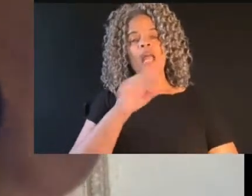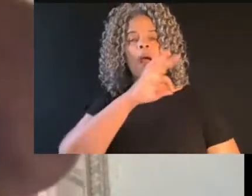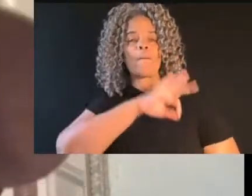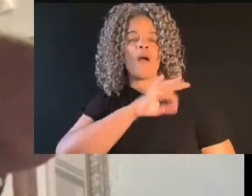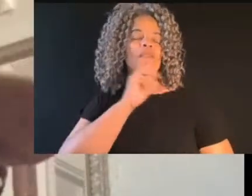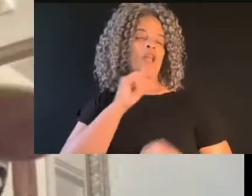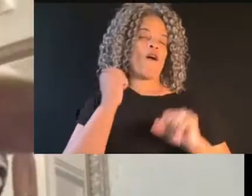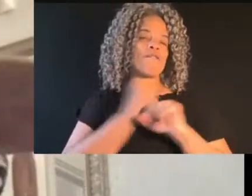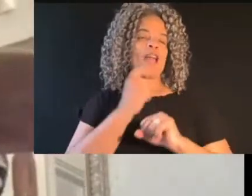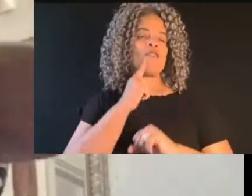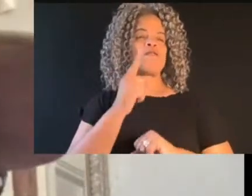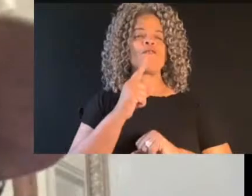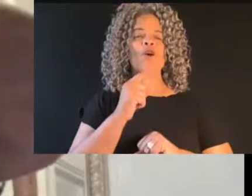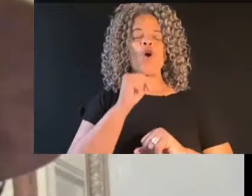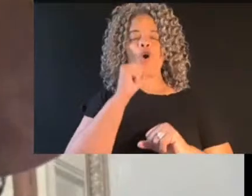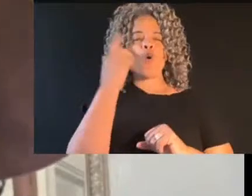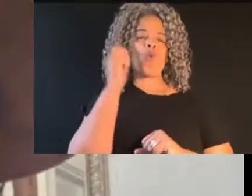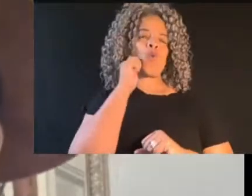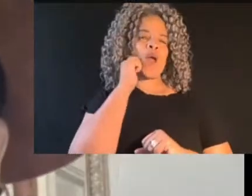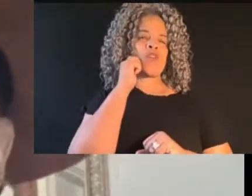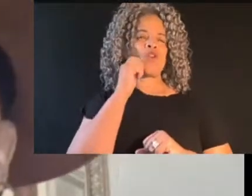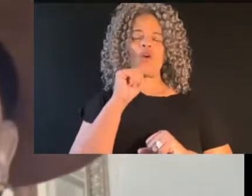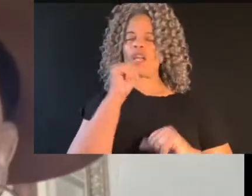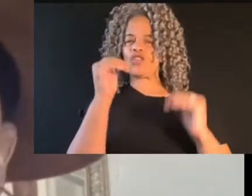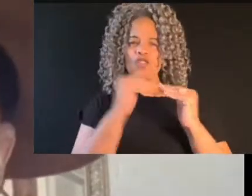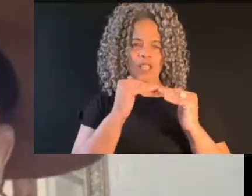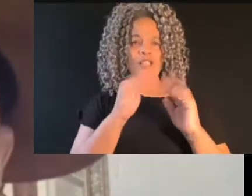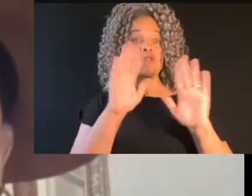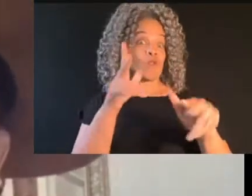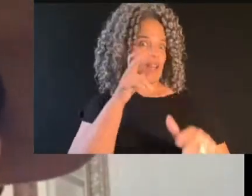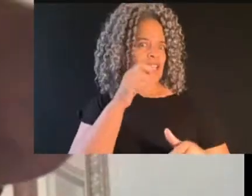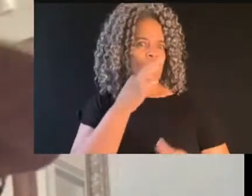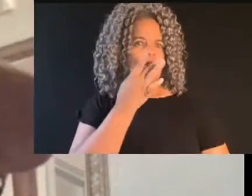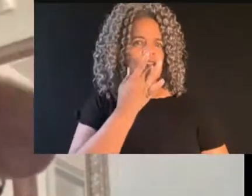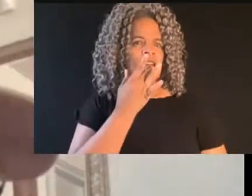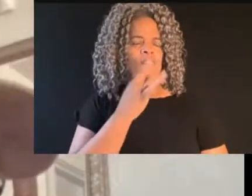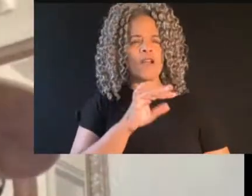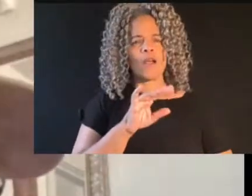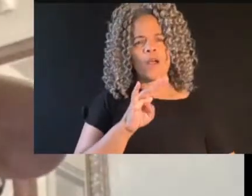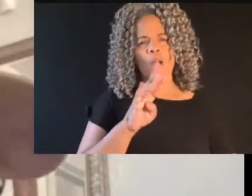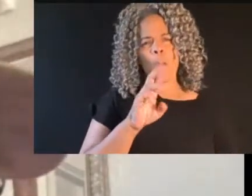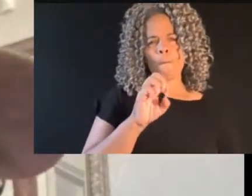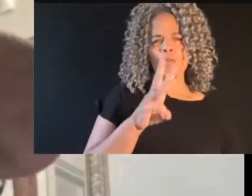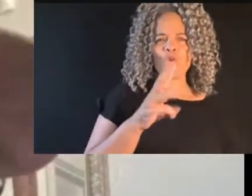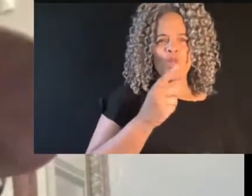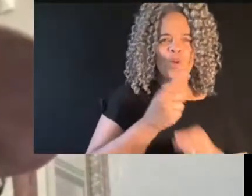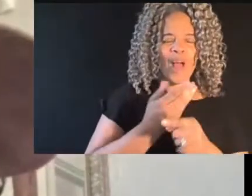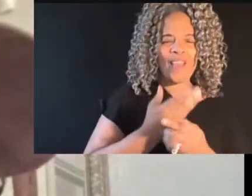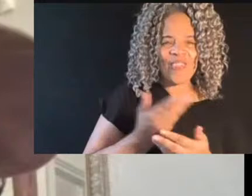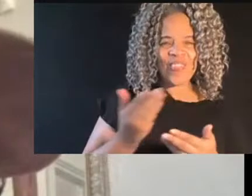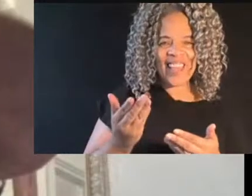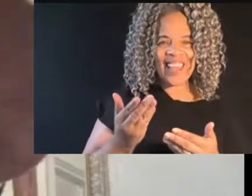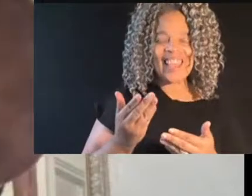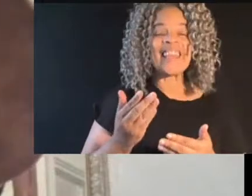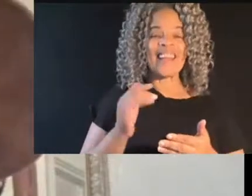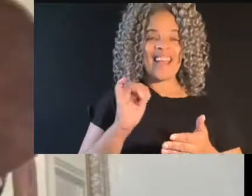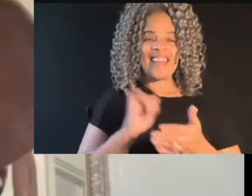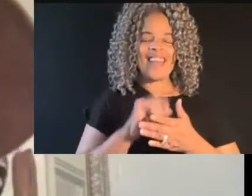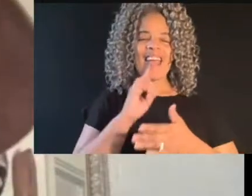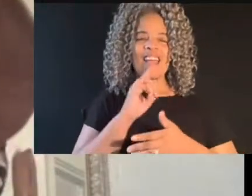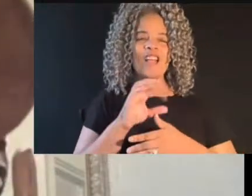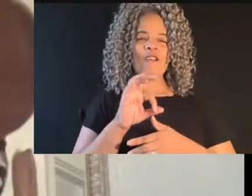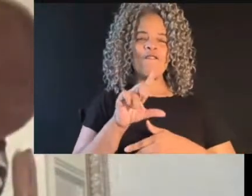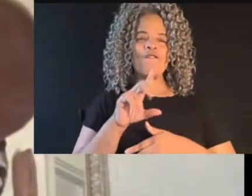fighting racial injustice. So listen to these flavors, y'all. Brew the Right Thing, which is Fulcrum